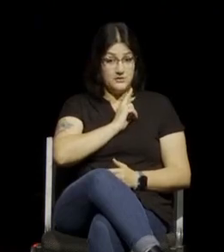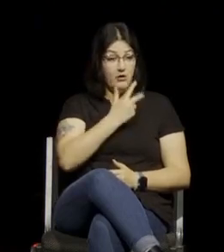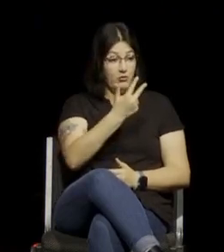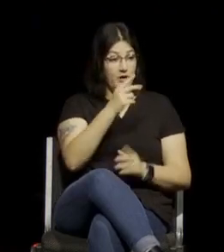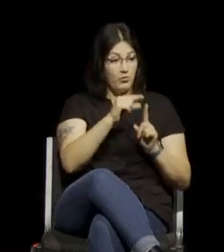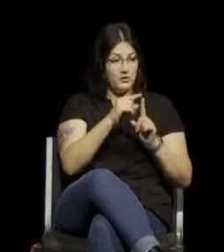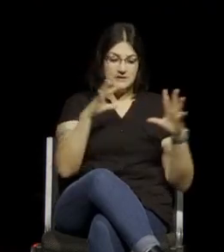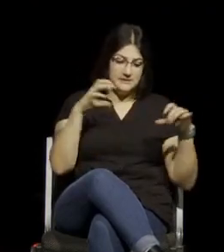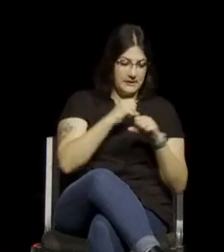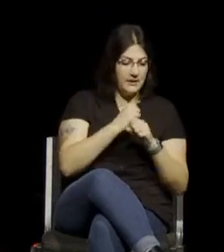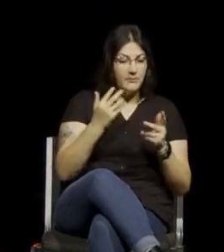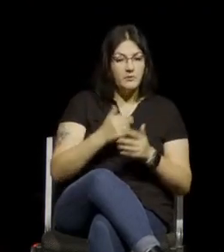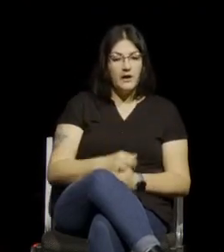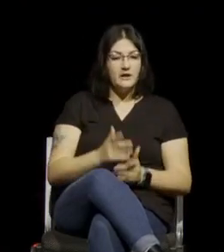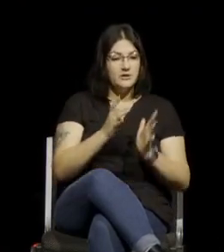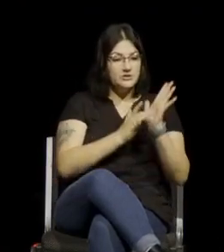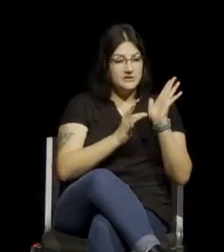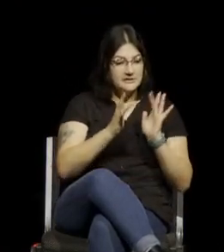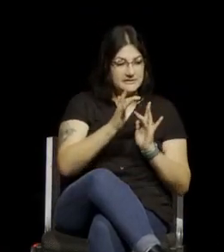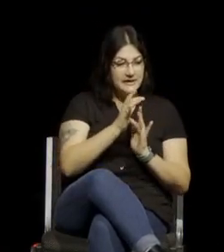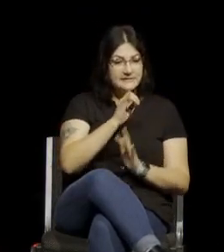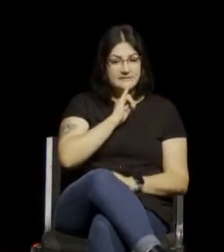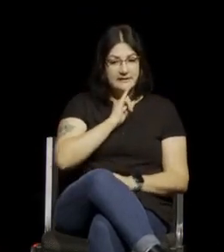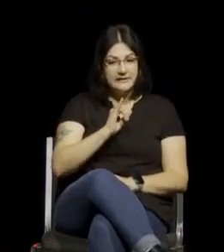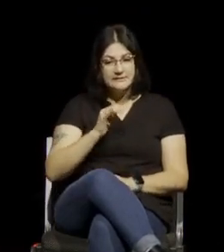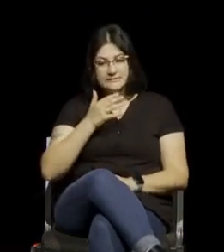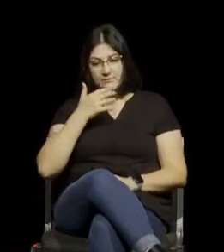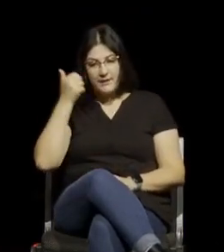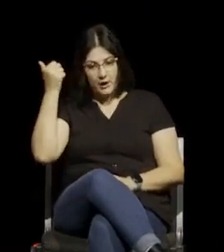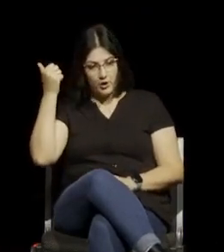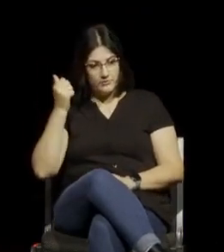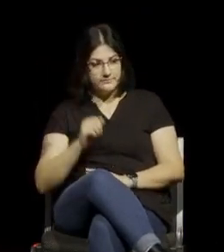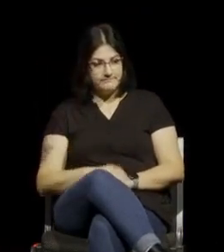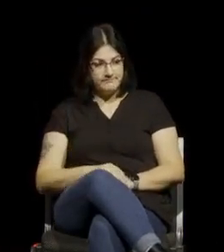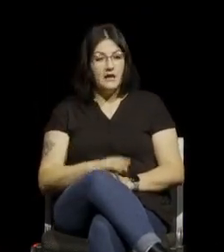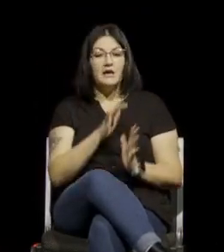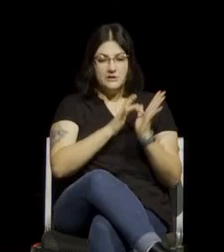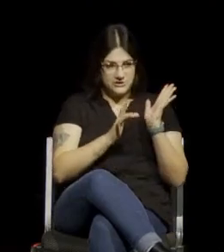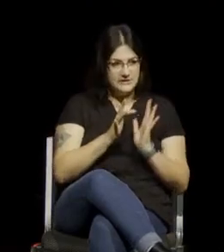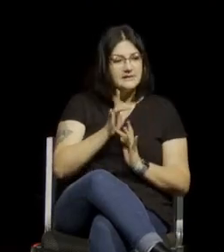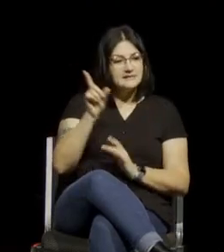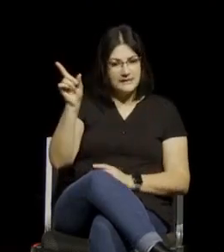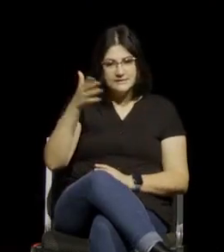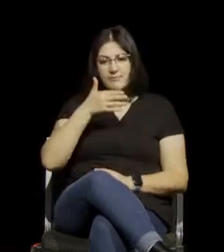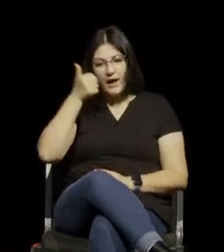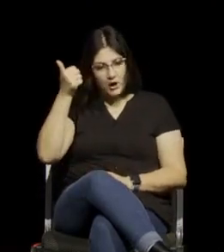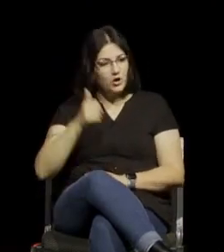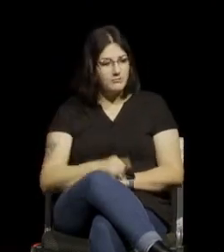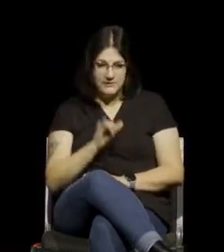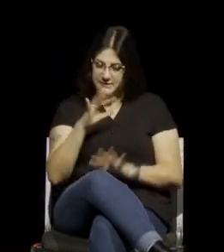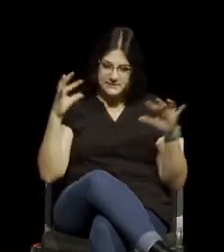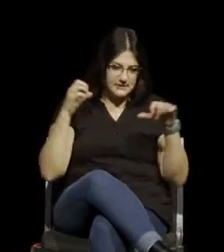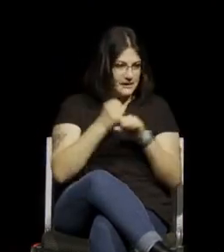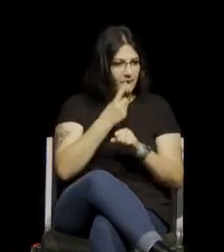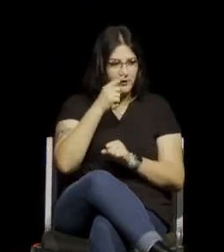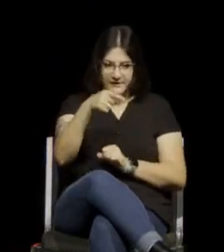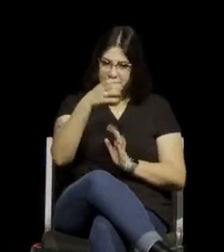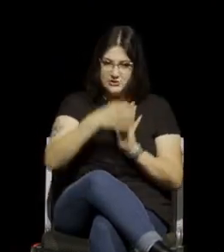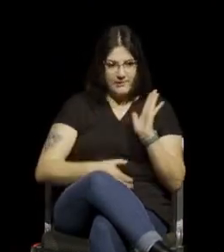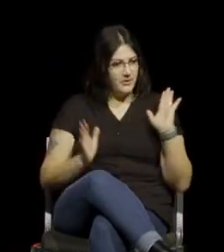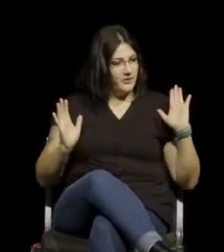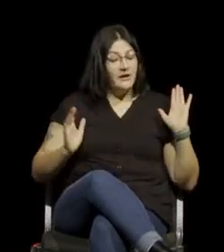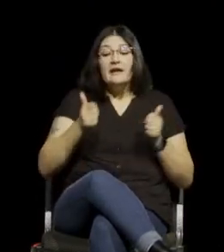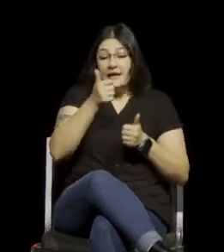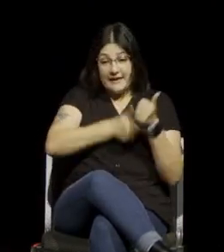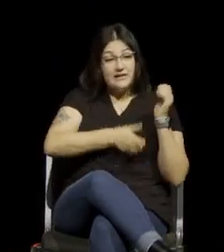this: Jesus is better. Jesus is better. Within each chapter,